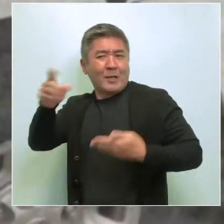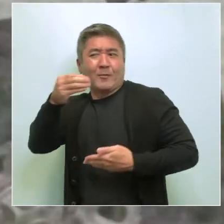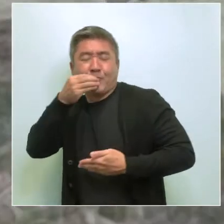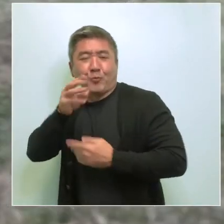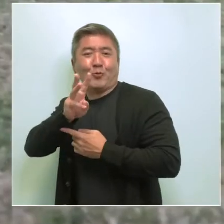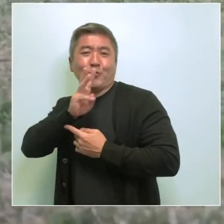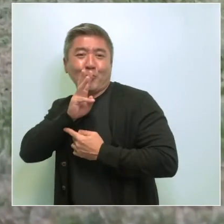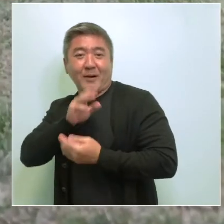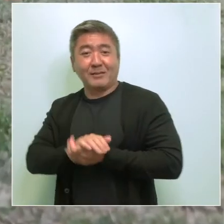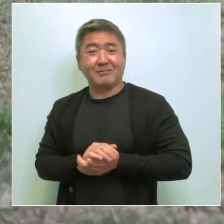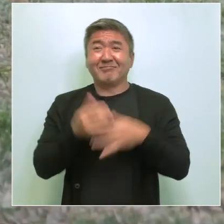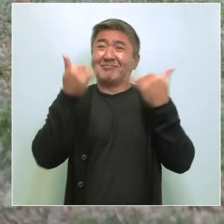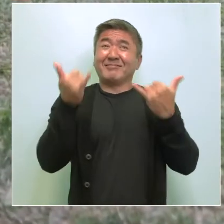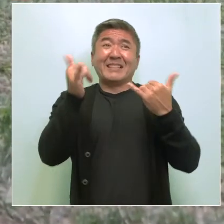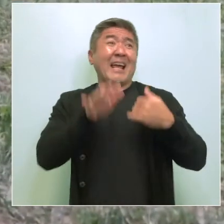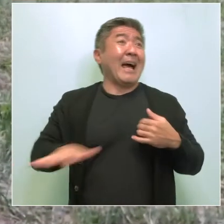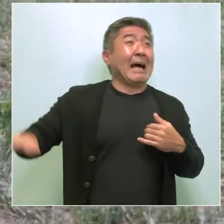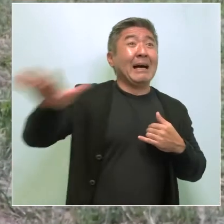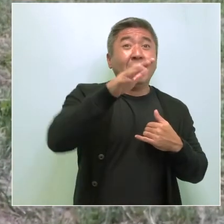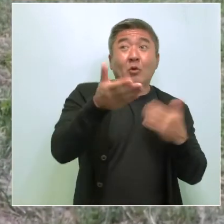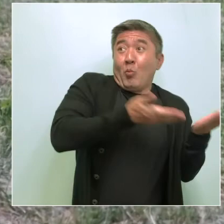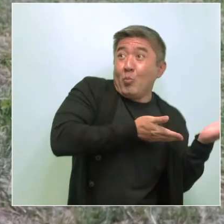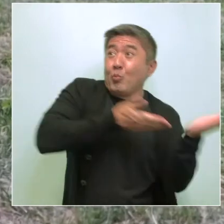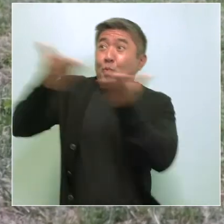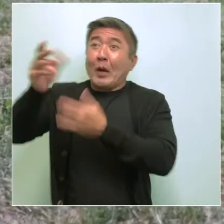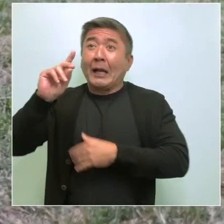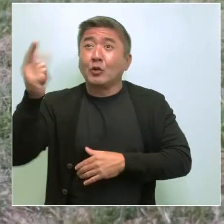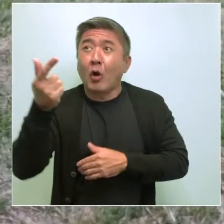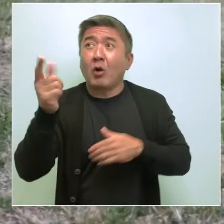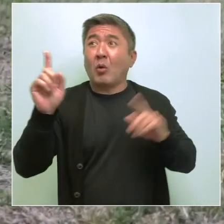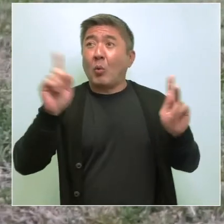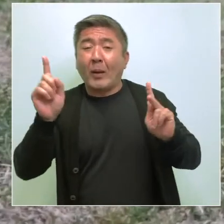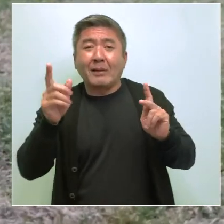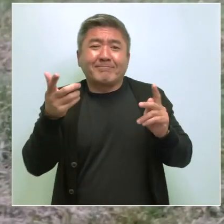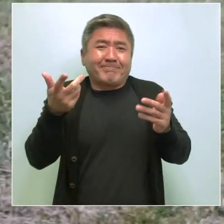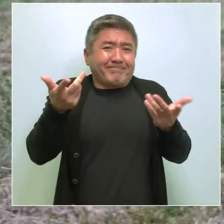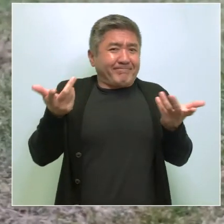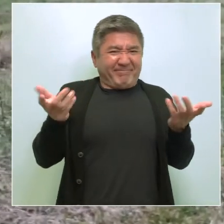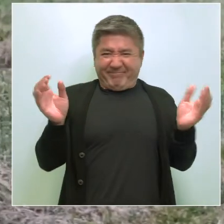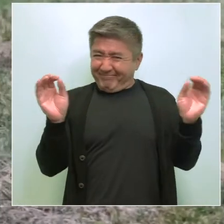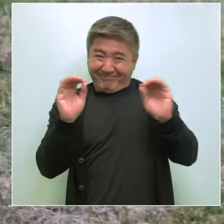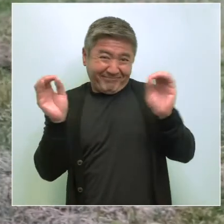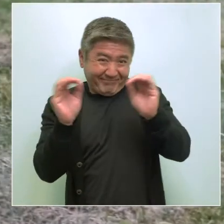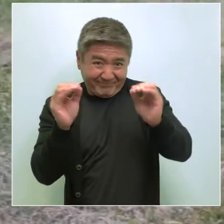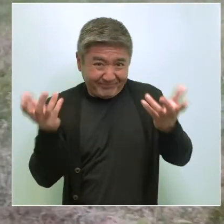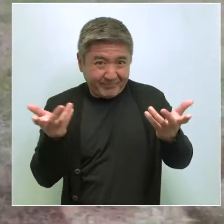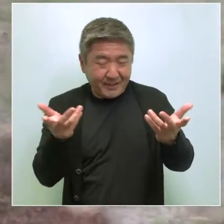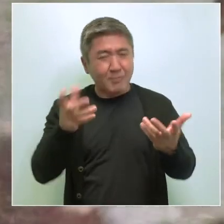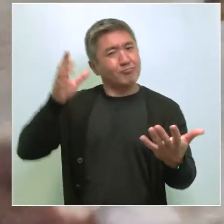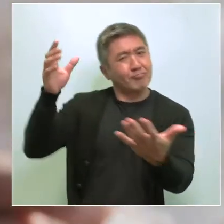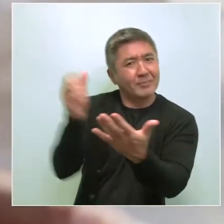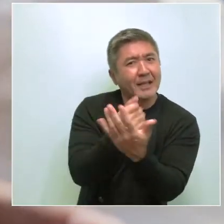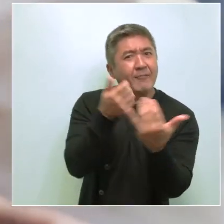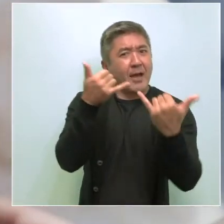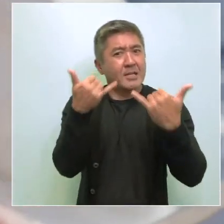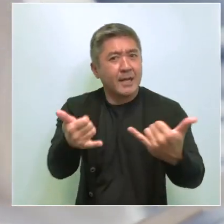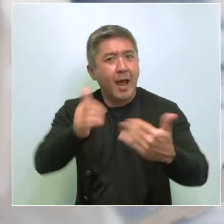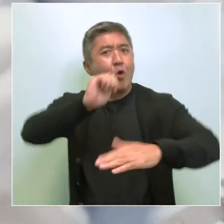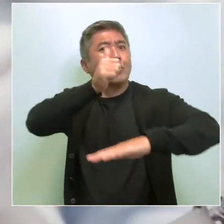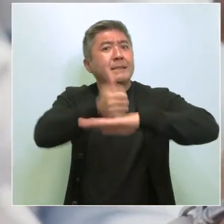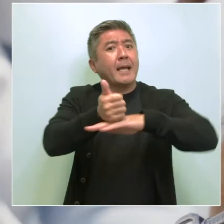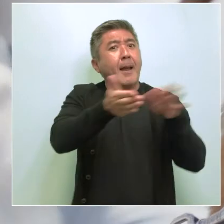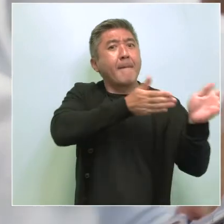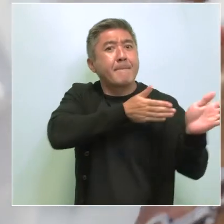at least a week. Honestly, right now, there's not too many resources. I would encourage people to, now where there is